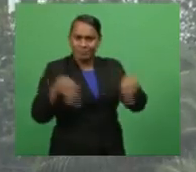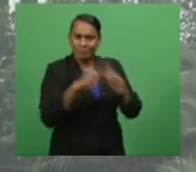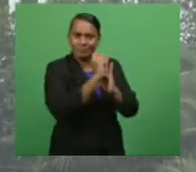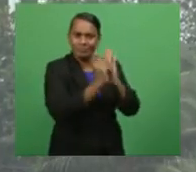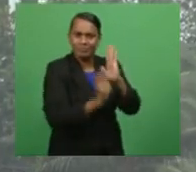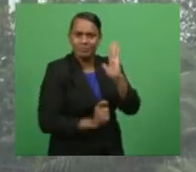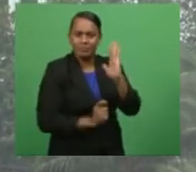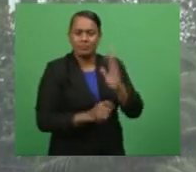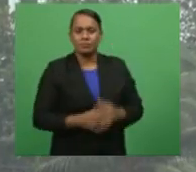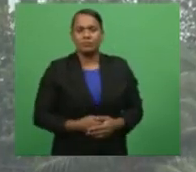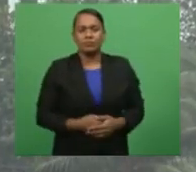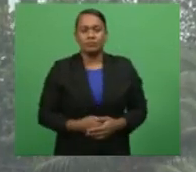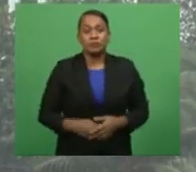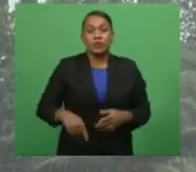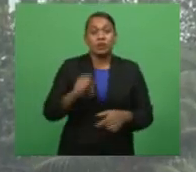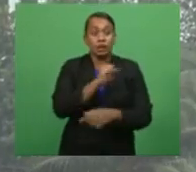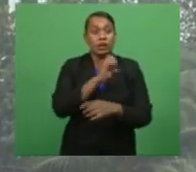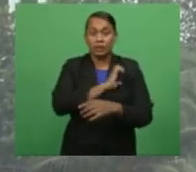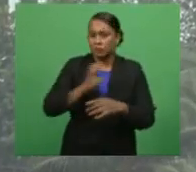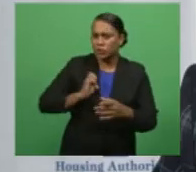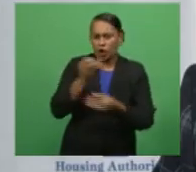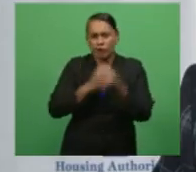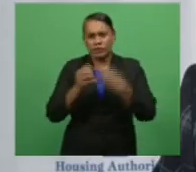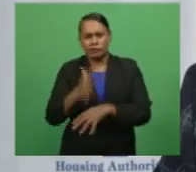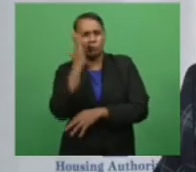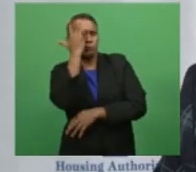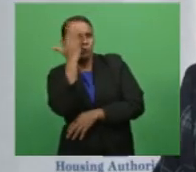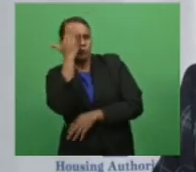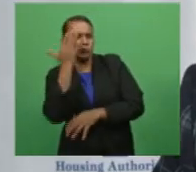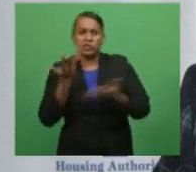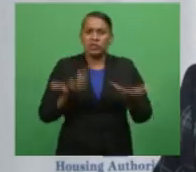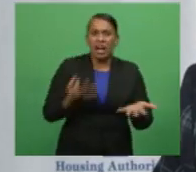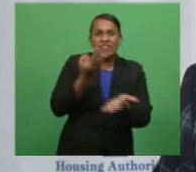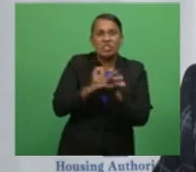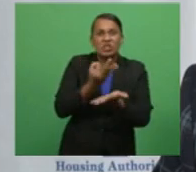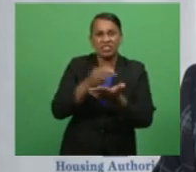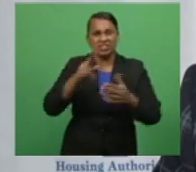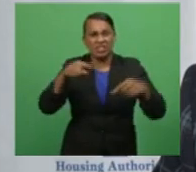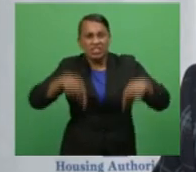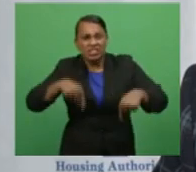this financial year will be like for the authority. Obviously,